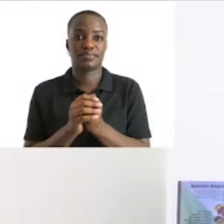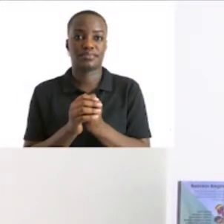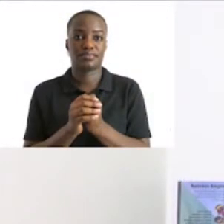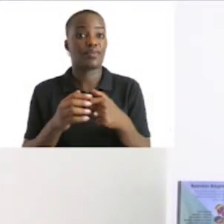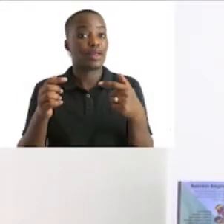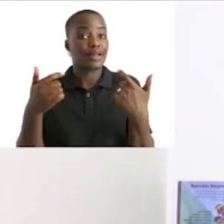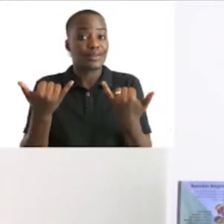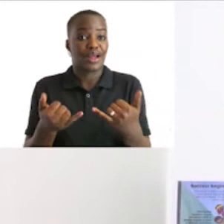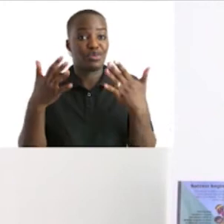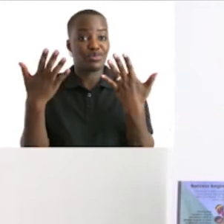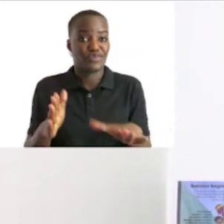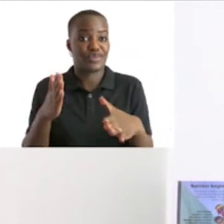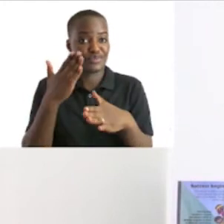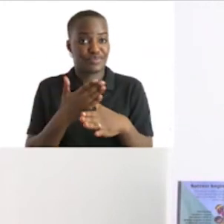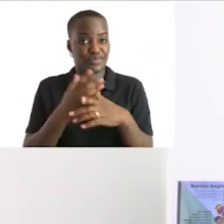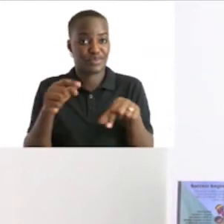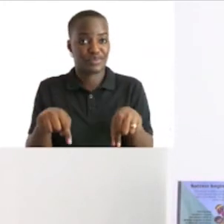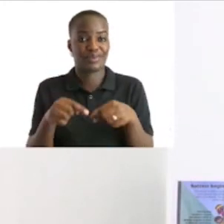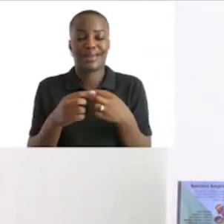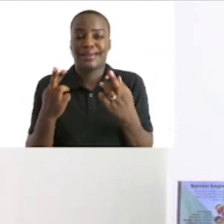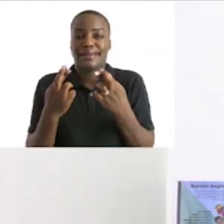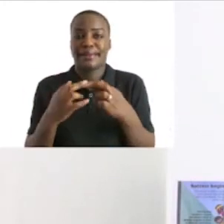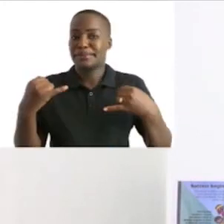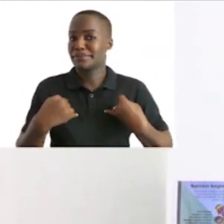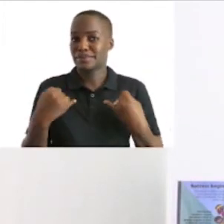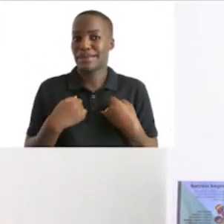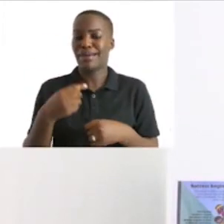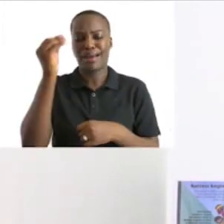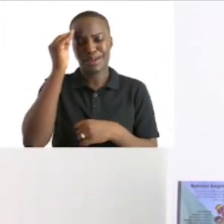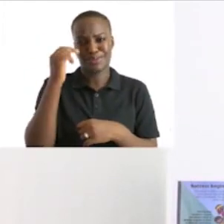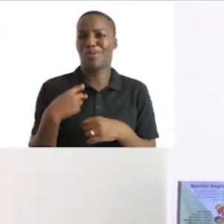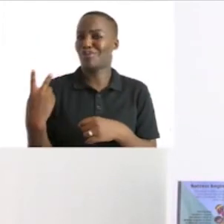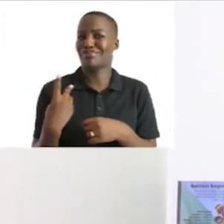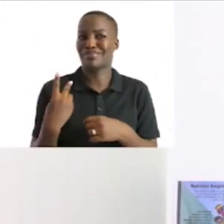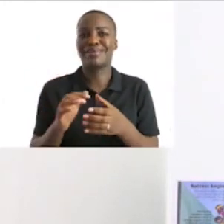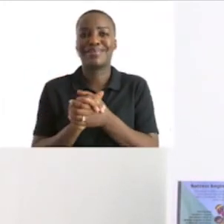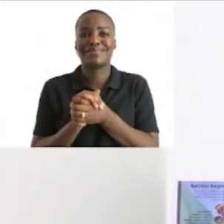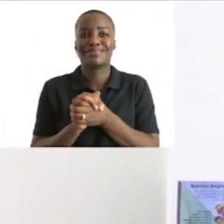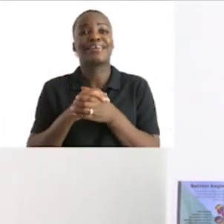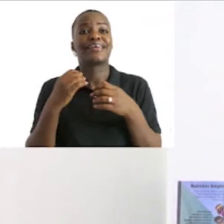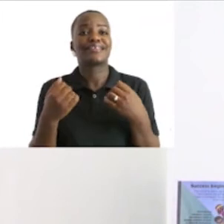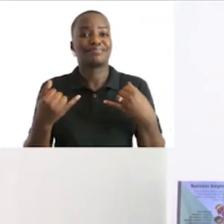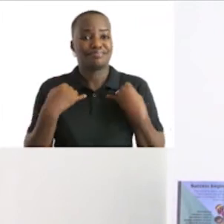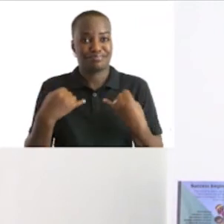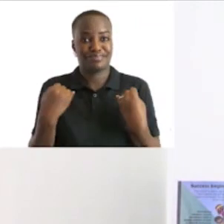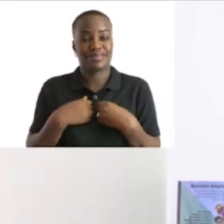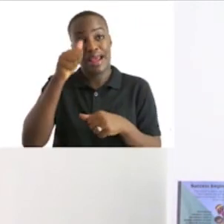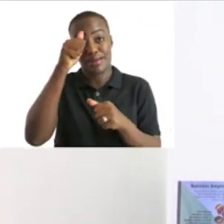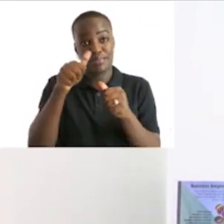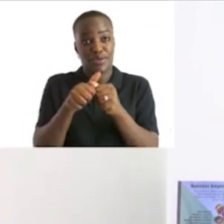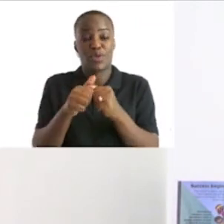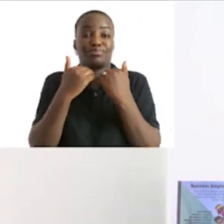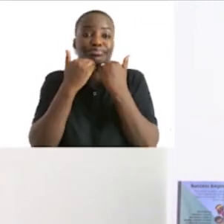We've come to the end of our lesson today, and I hope you had fun. I know that we had fun as well. Now remember, it